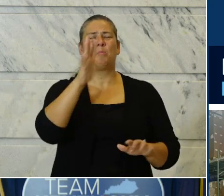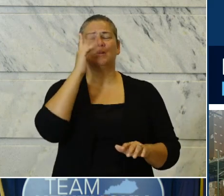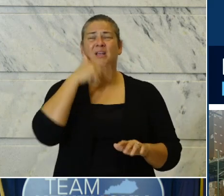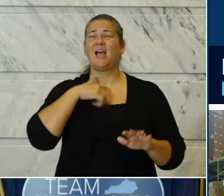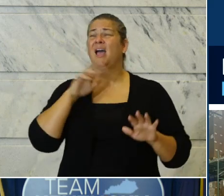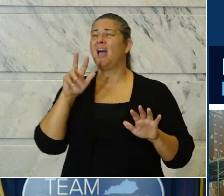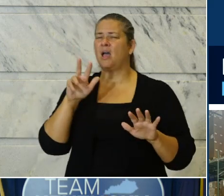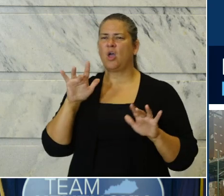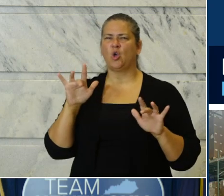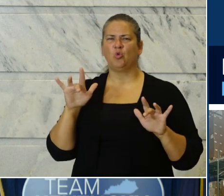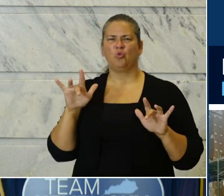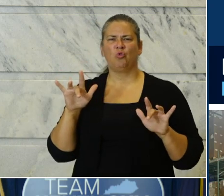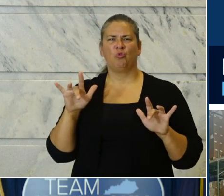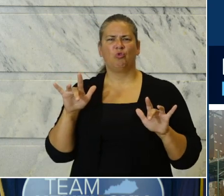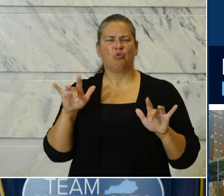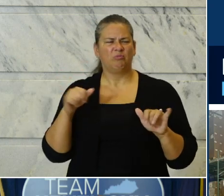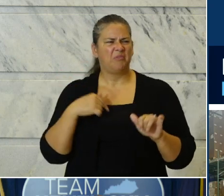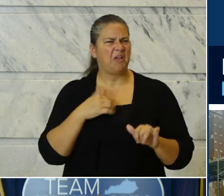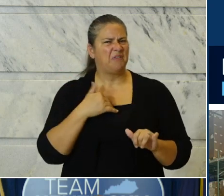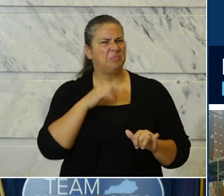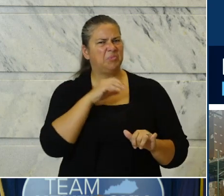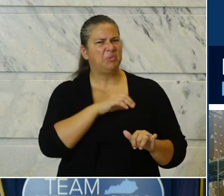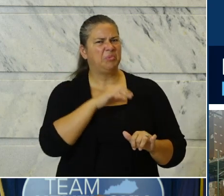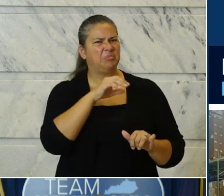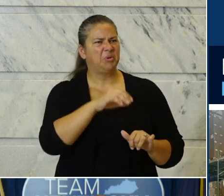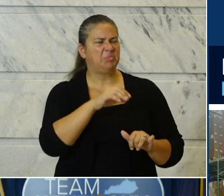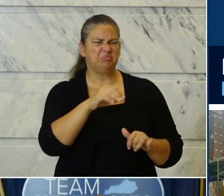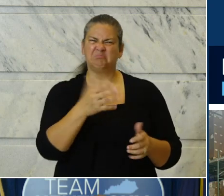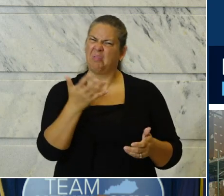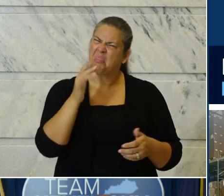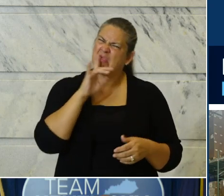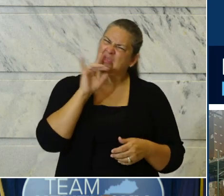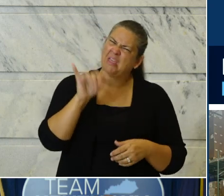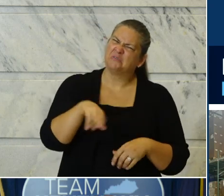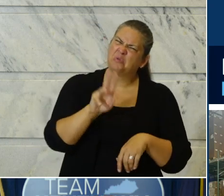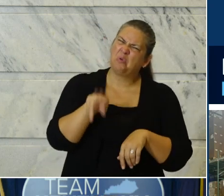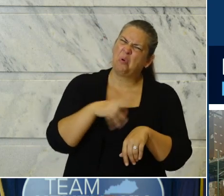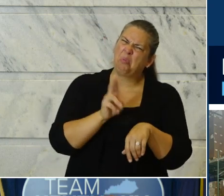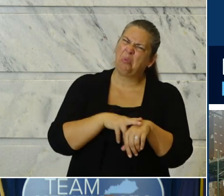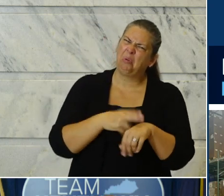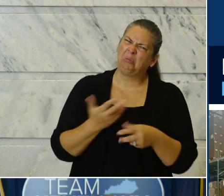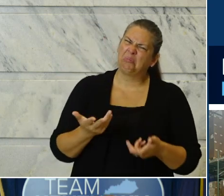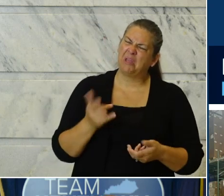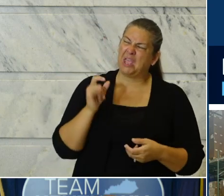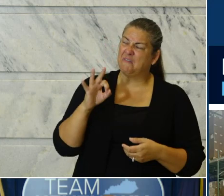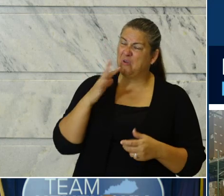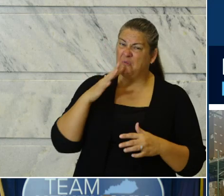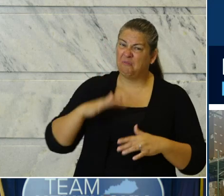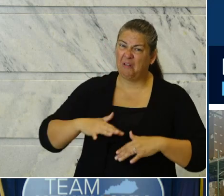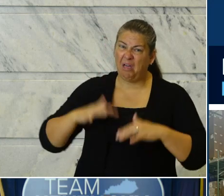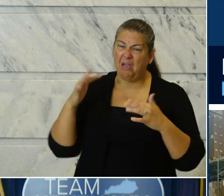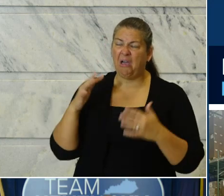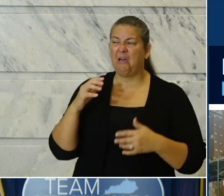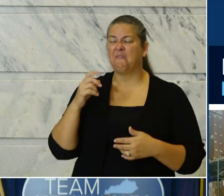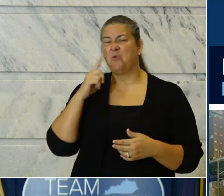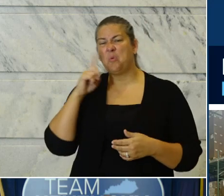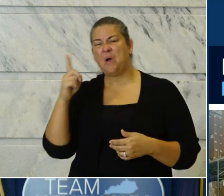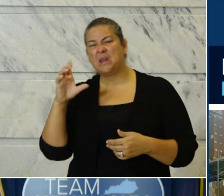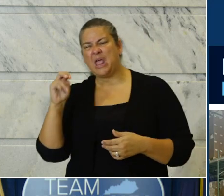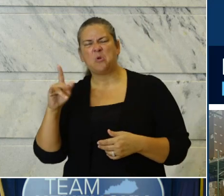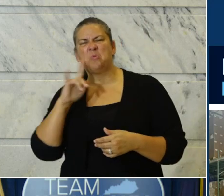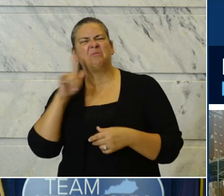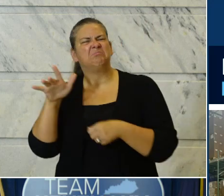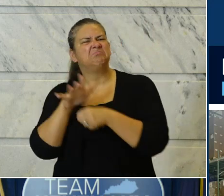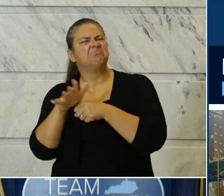had a few rows of materials, which are probably appropriate for normal situations if we had a one-county flood. They were entirely insufficient for